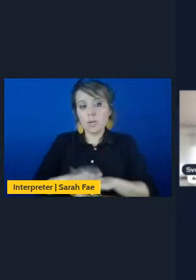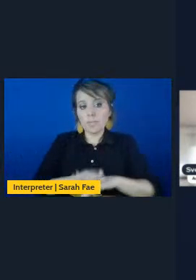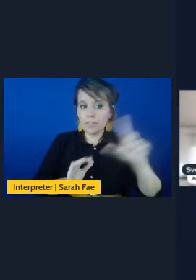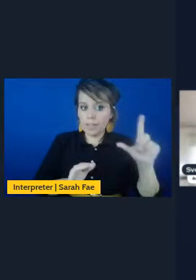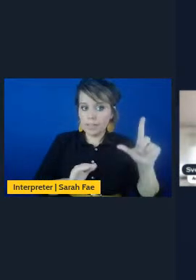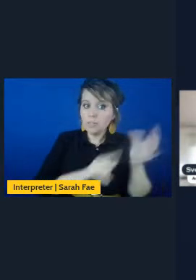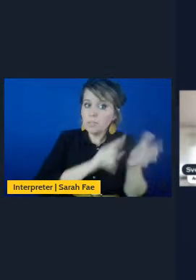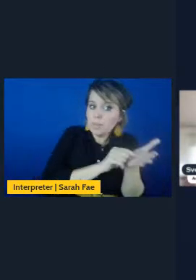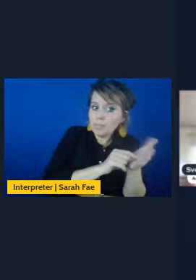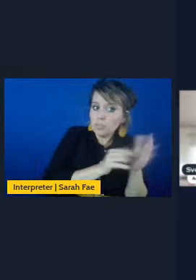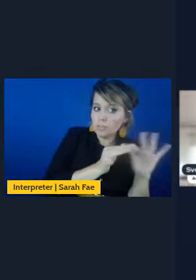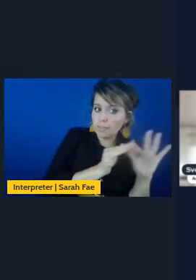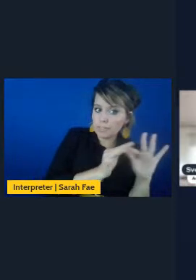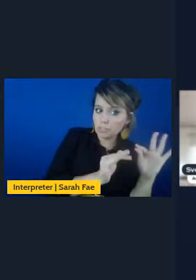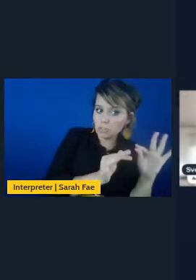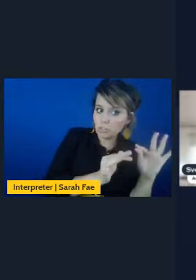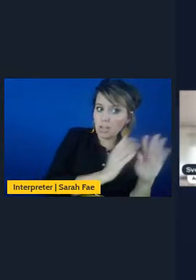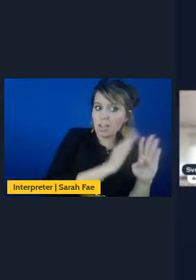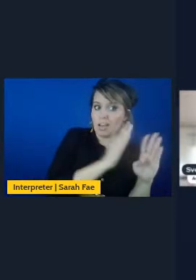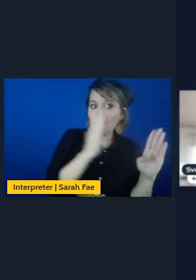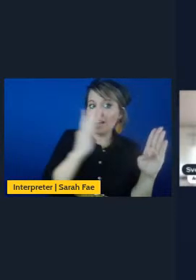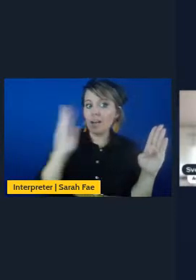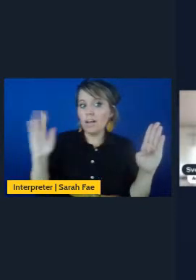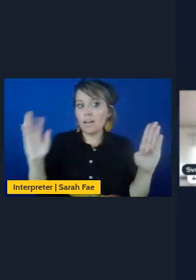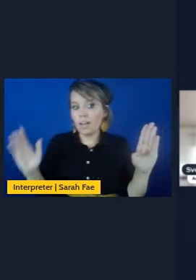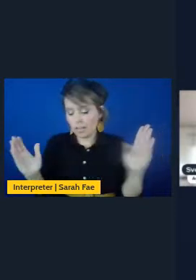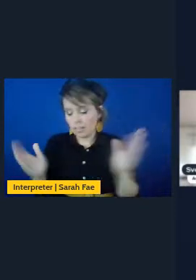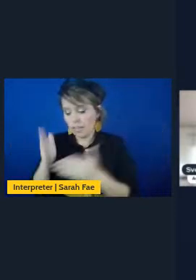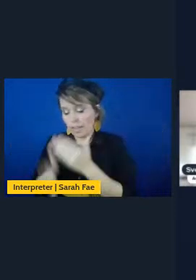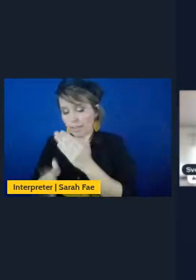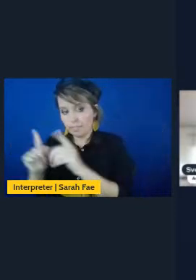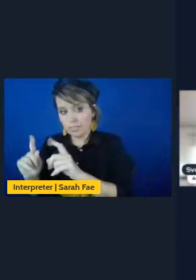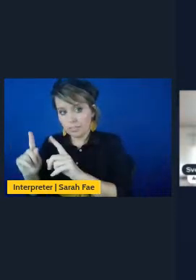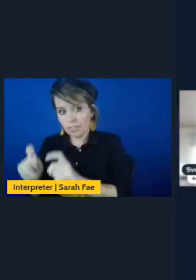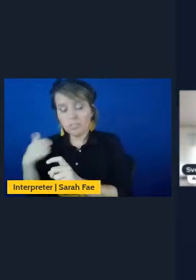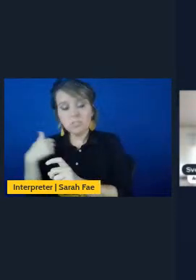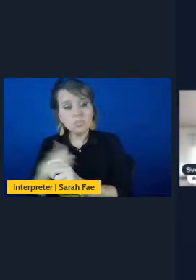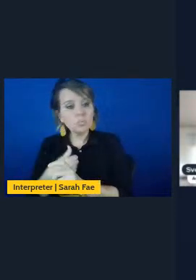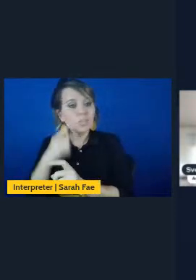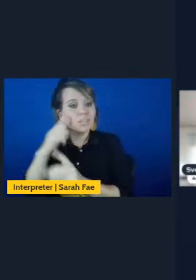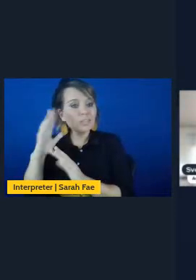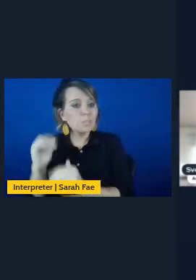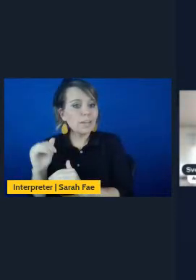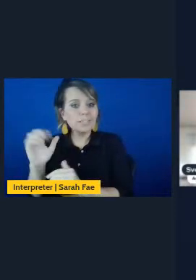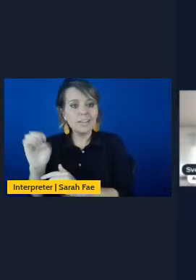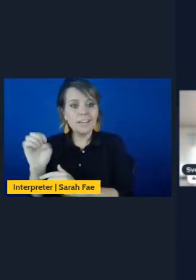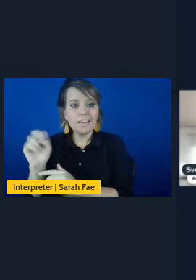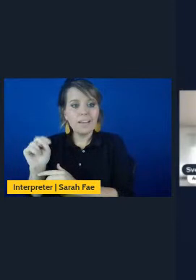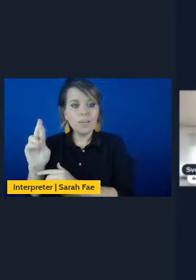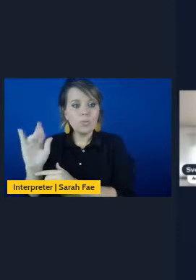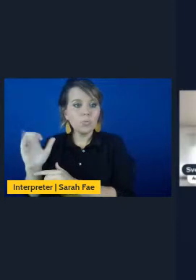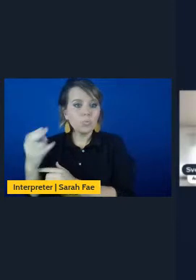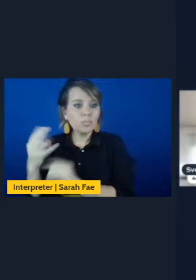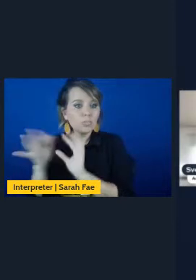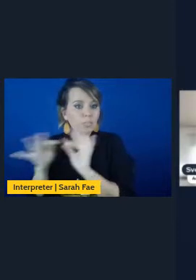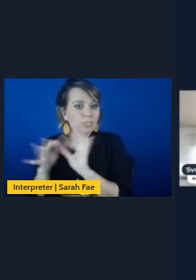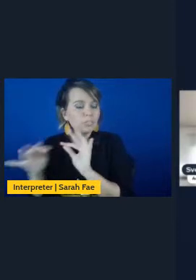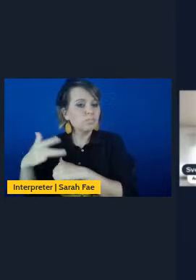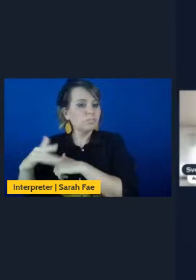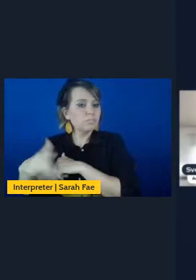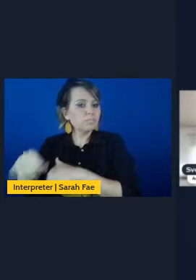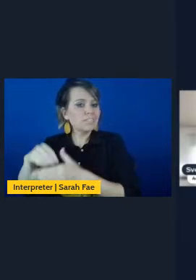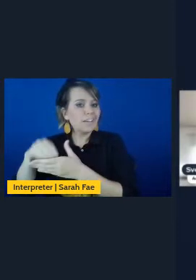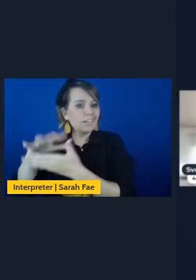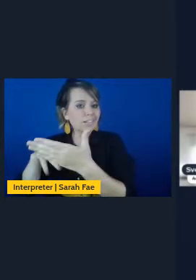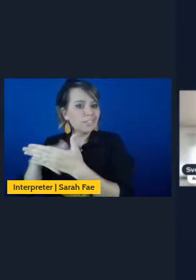message, and at the end of the test case, we expect this enriched message to be available in the DynamoDB table.